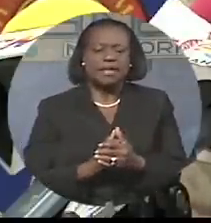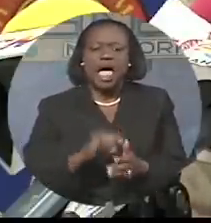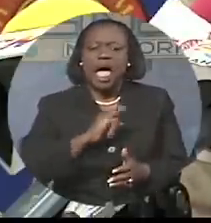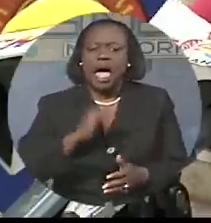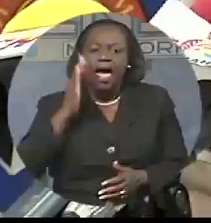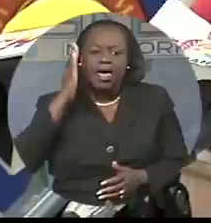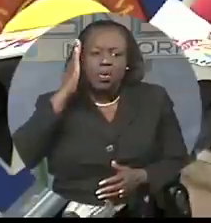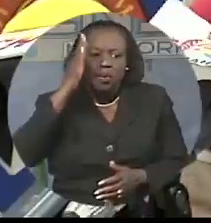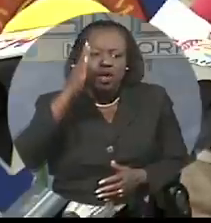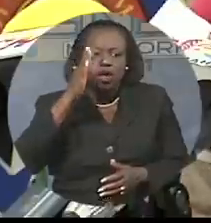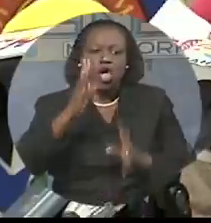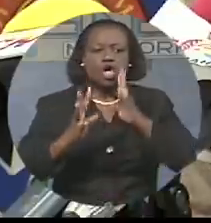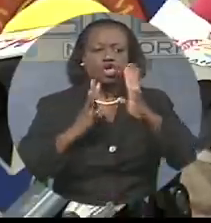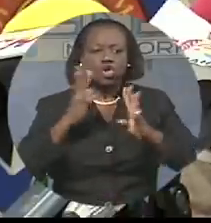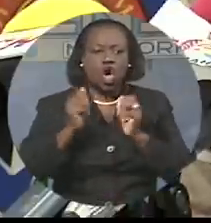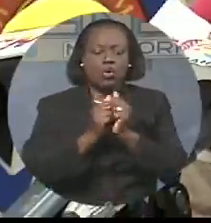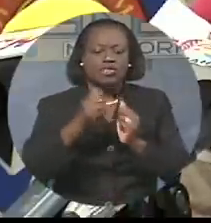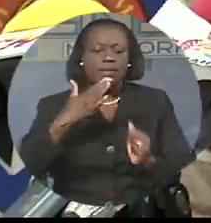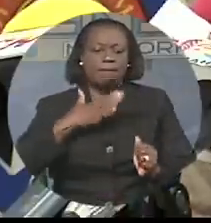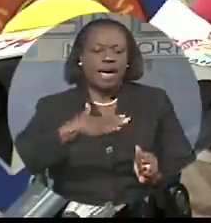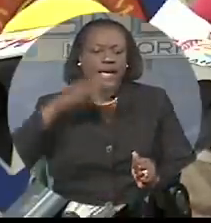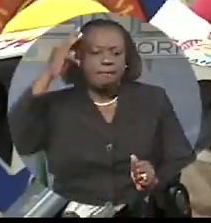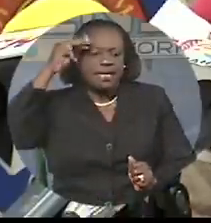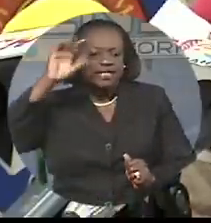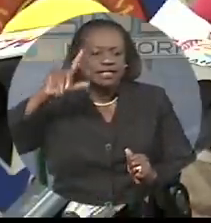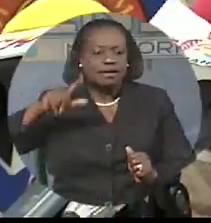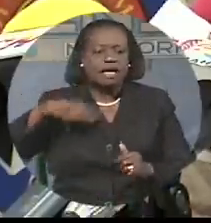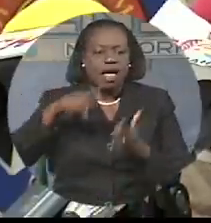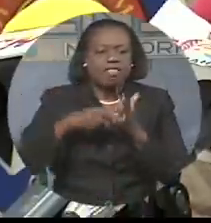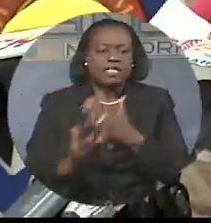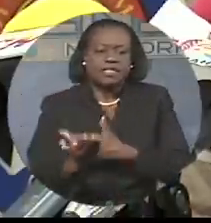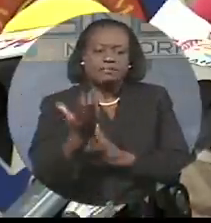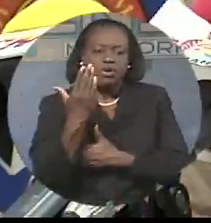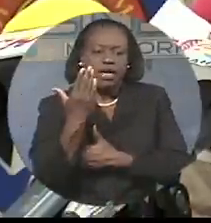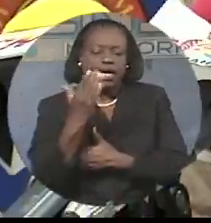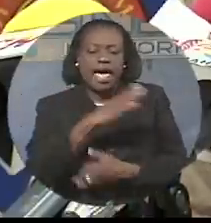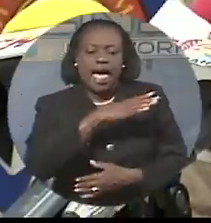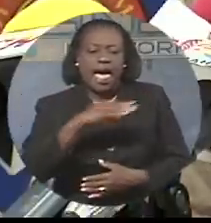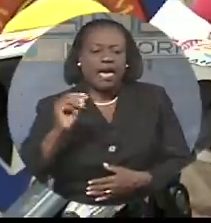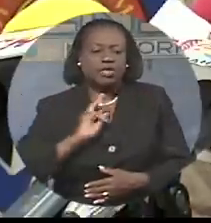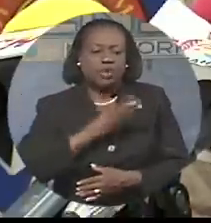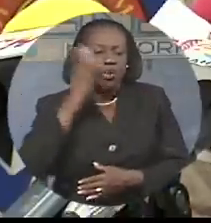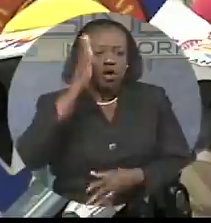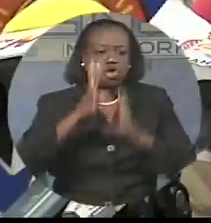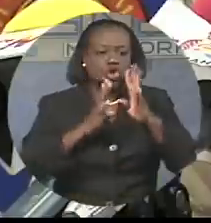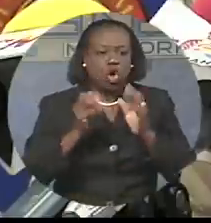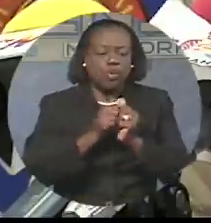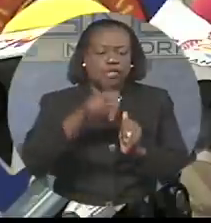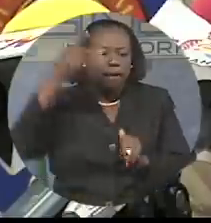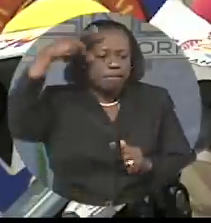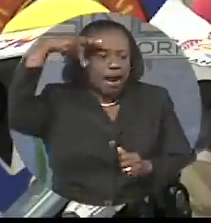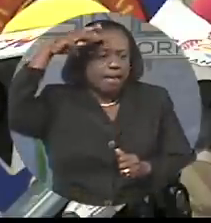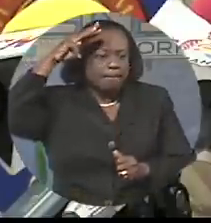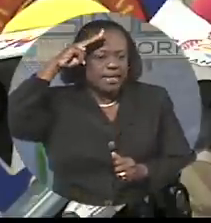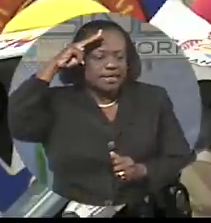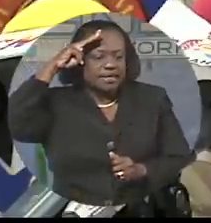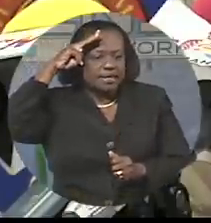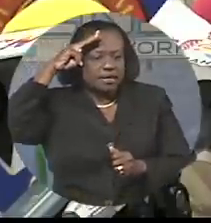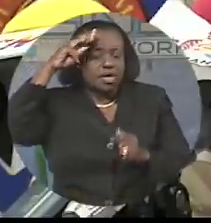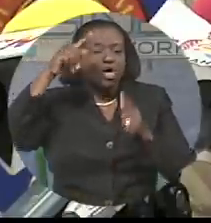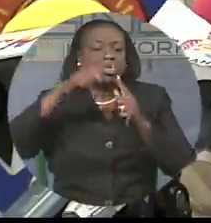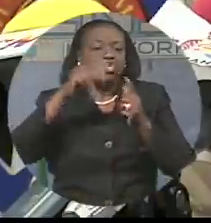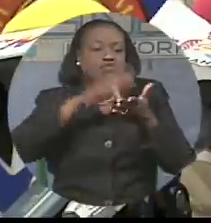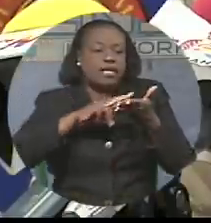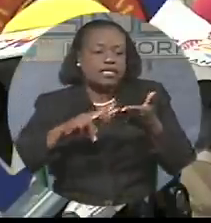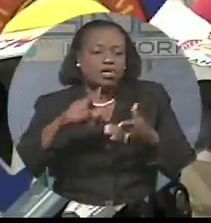certainly speak with my minister later this morning, and as necessary, we'll speak to the Right Honourable Prime Minister to register what I've